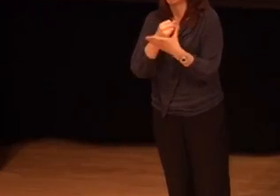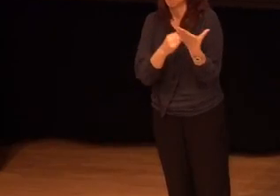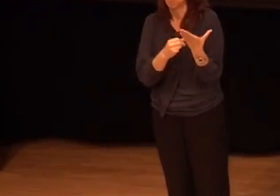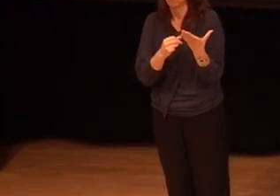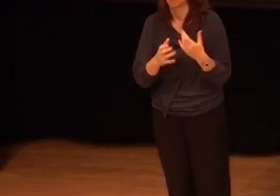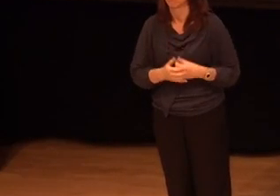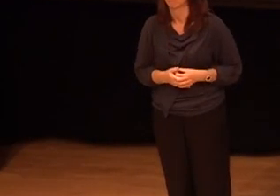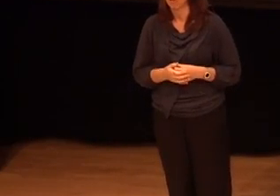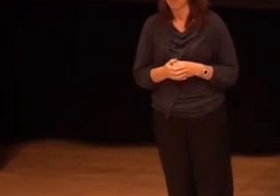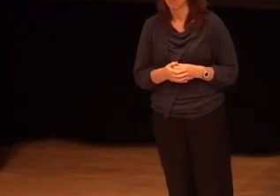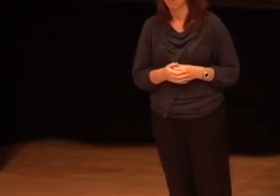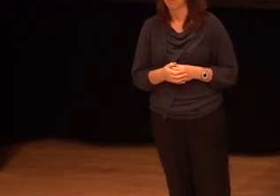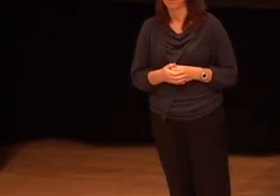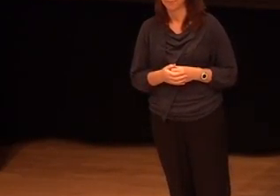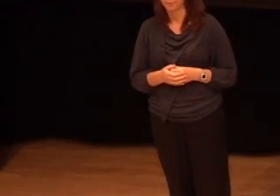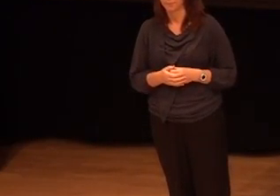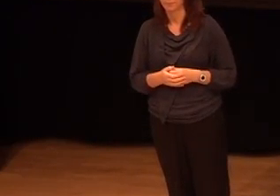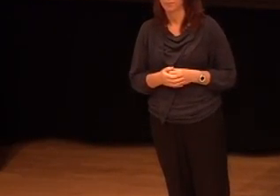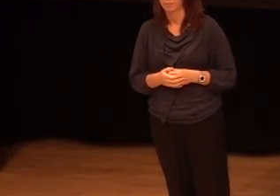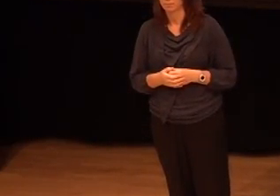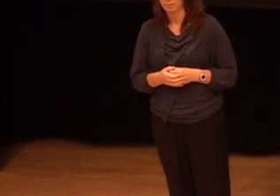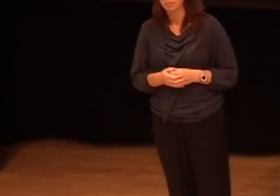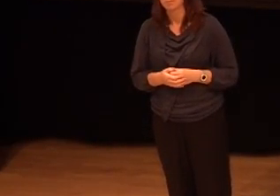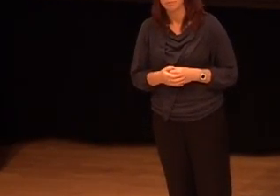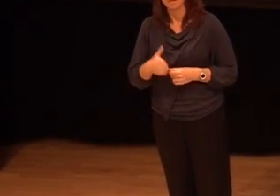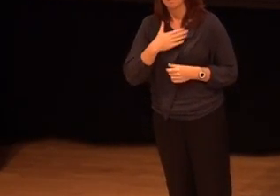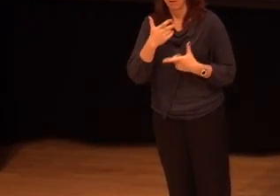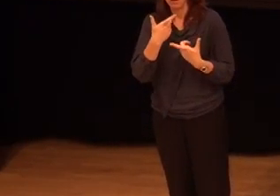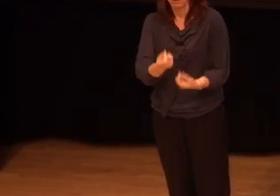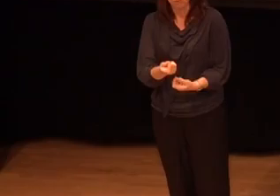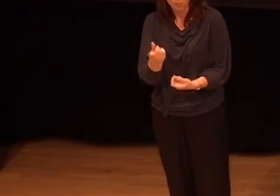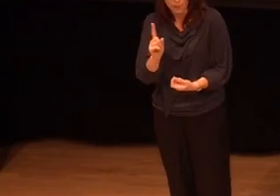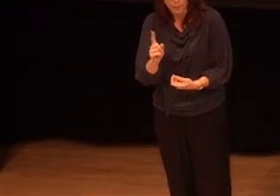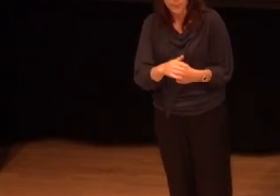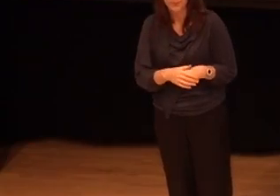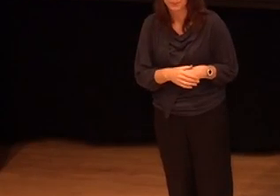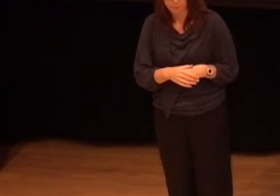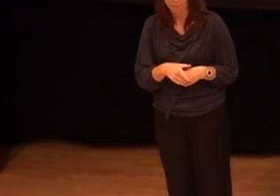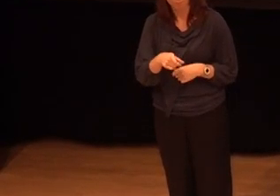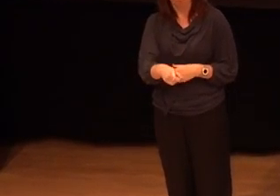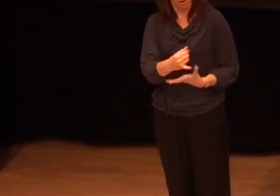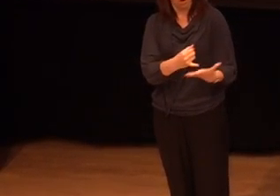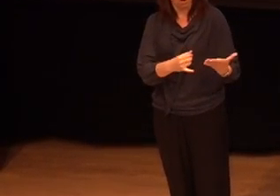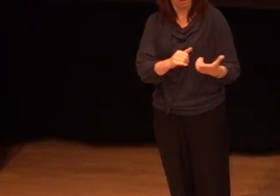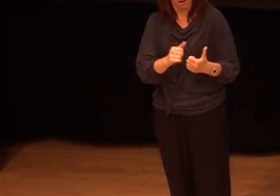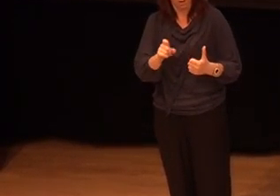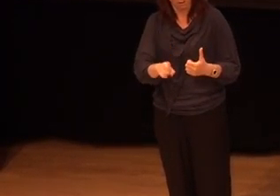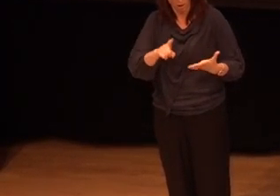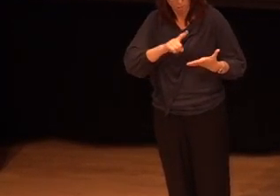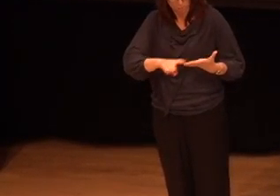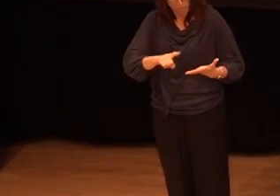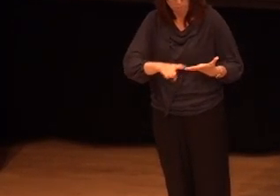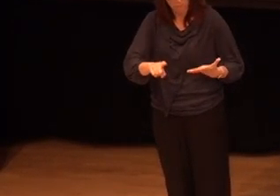am particularly interested in how the arts can explore the risk